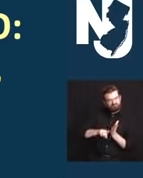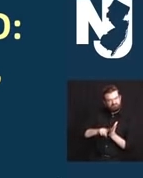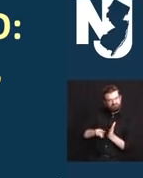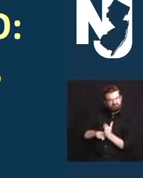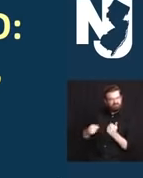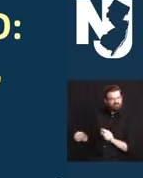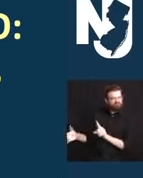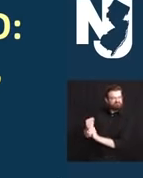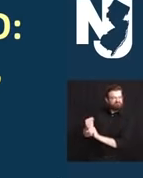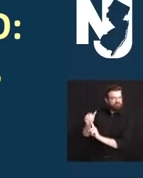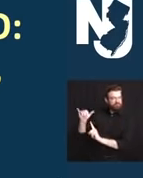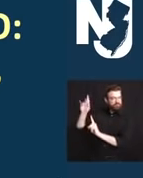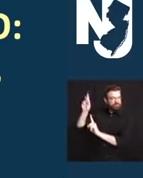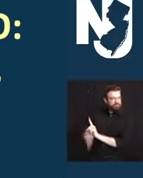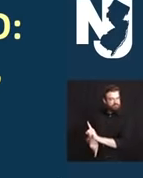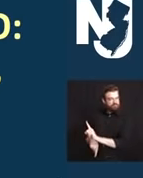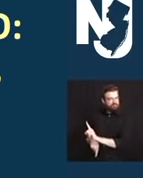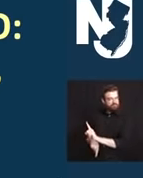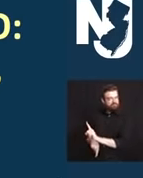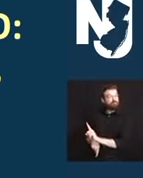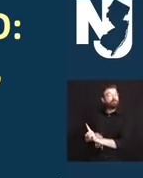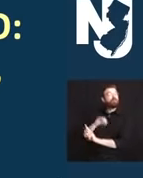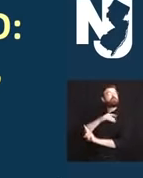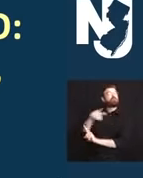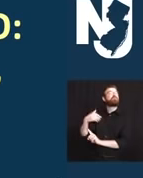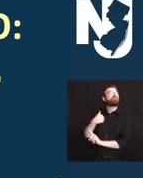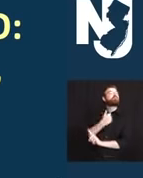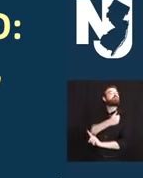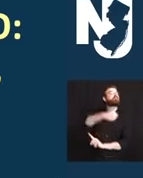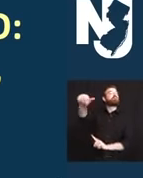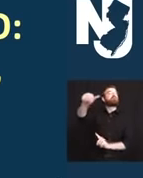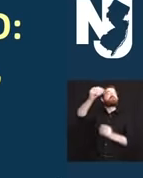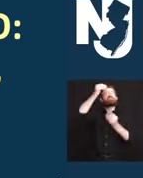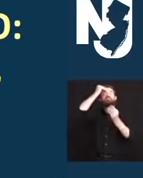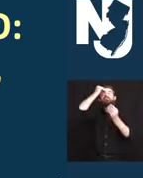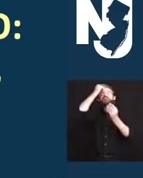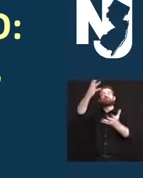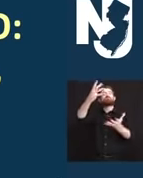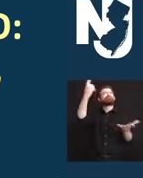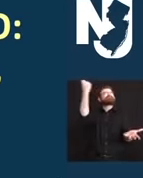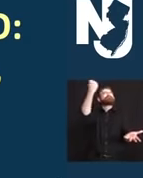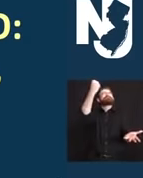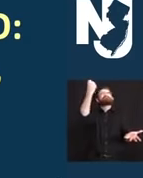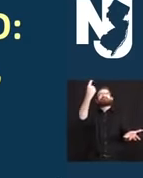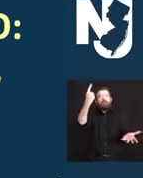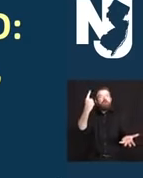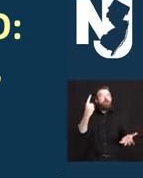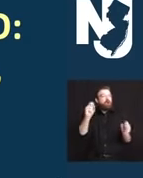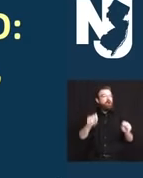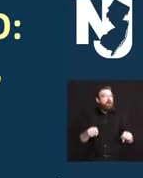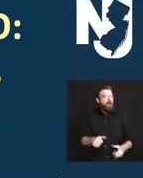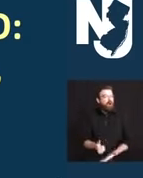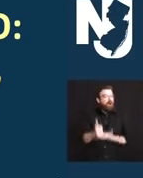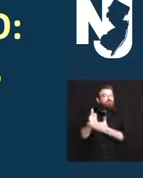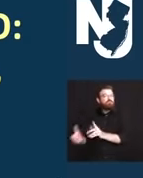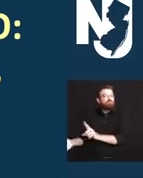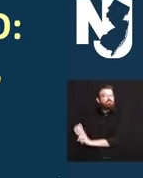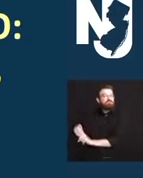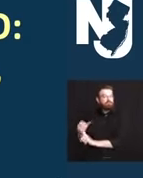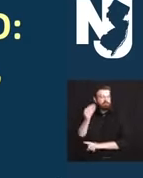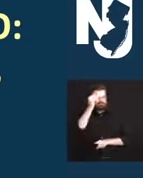you have any information that can help law enforcement, please call the FBI's Newark office at